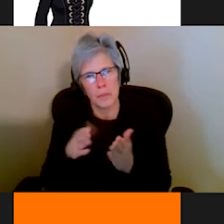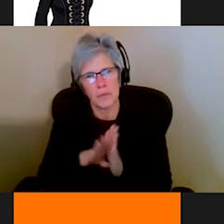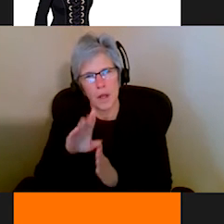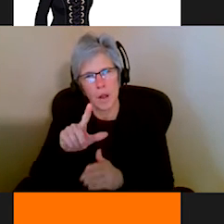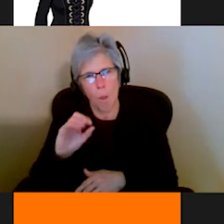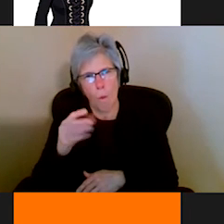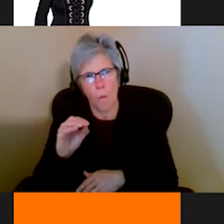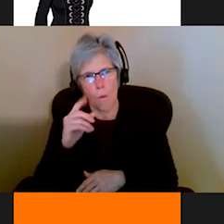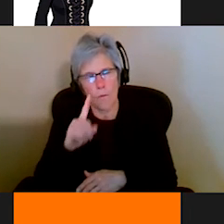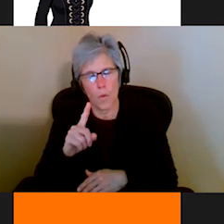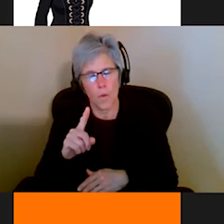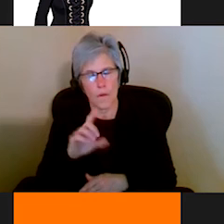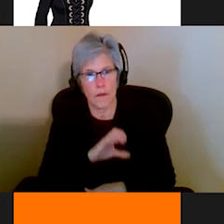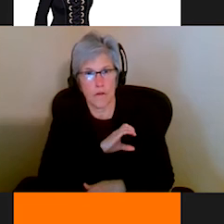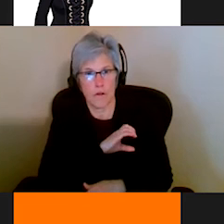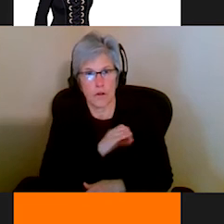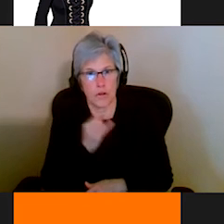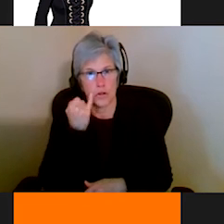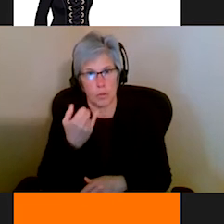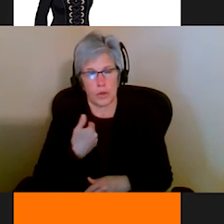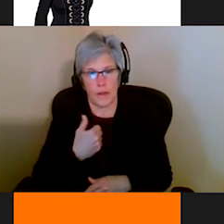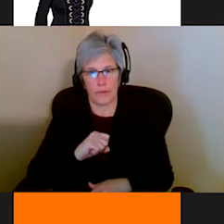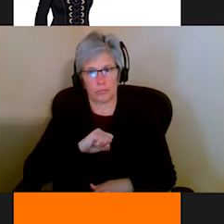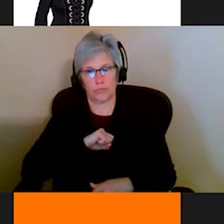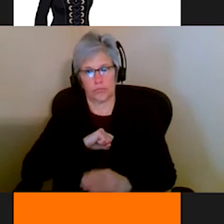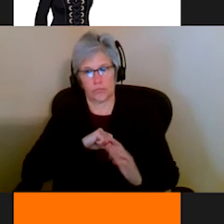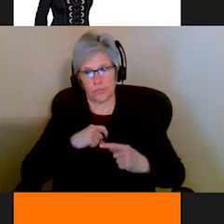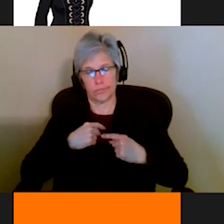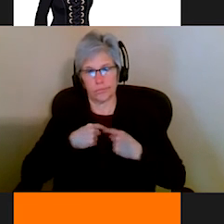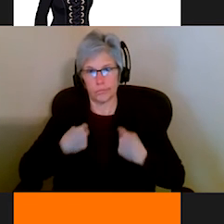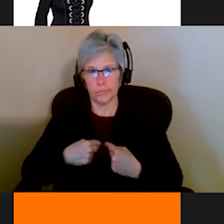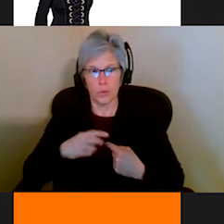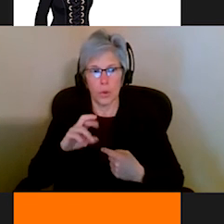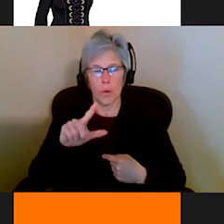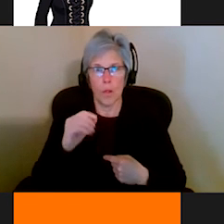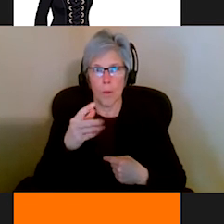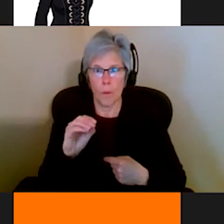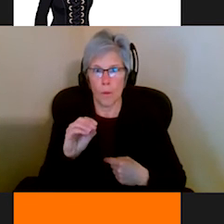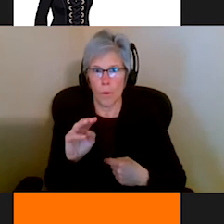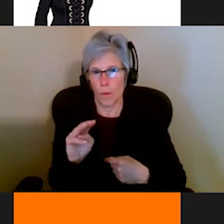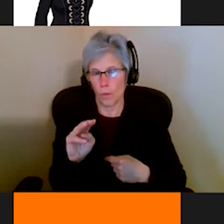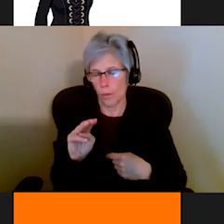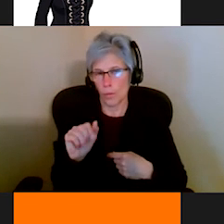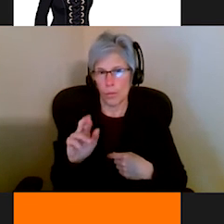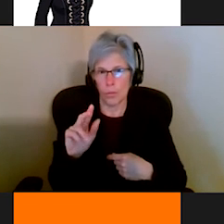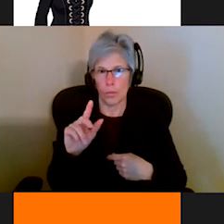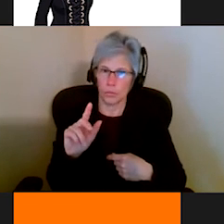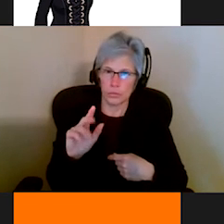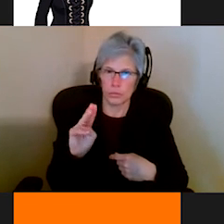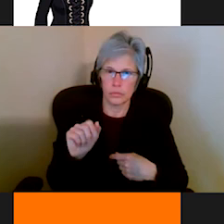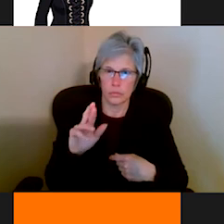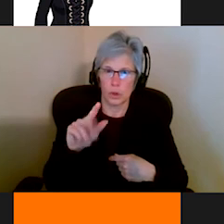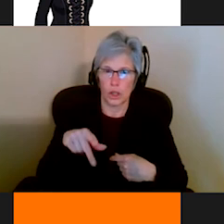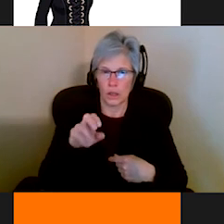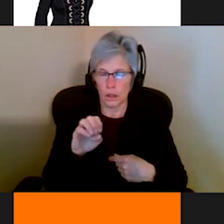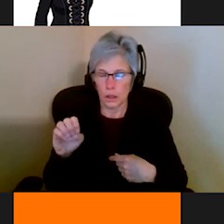character, like if they have an emblem, or the logo marquee for the comic book cover. I can do that clean and